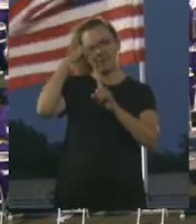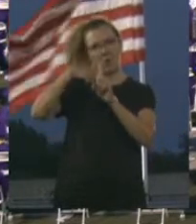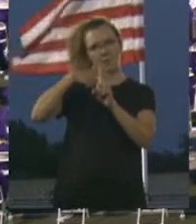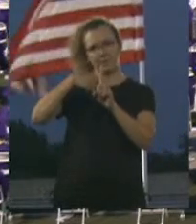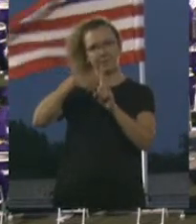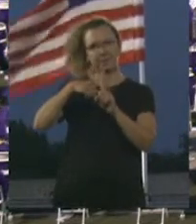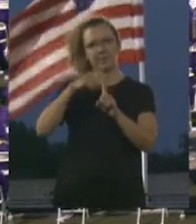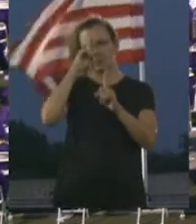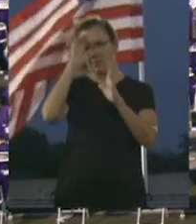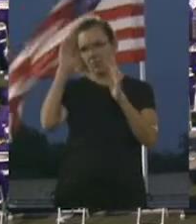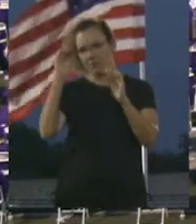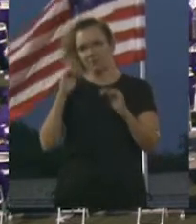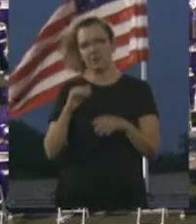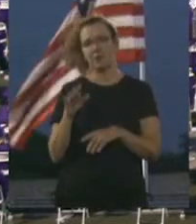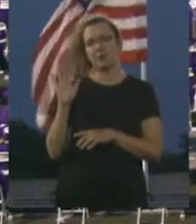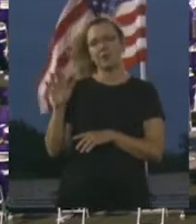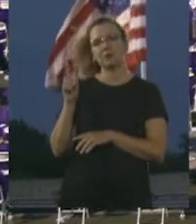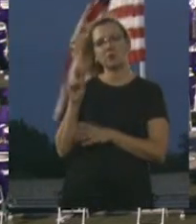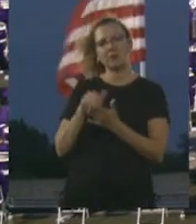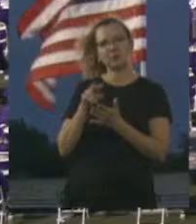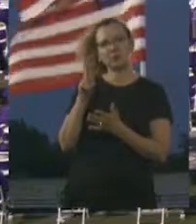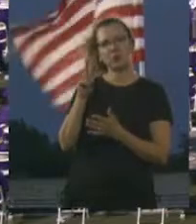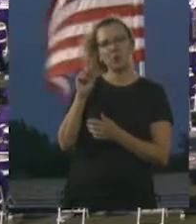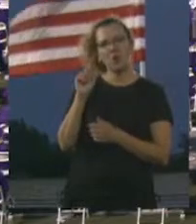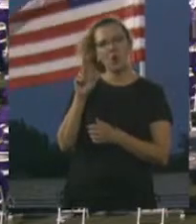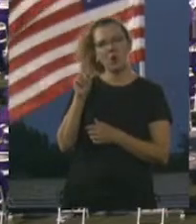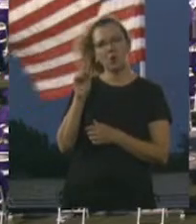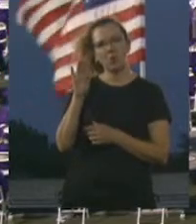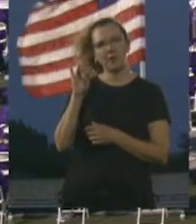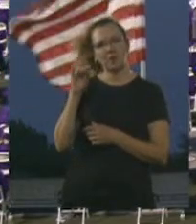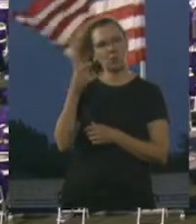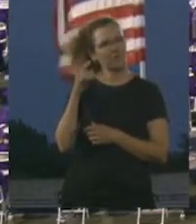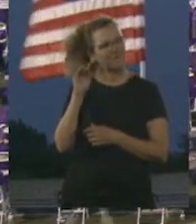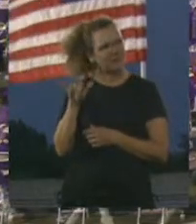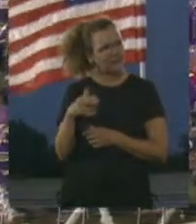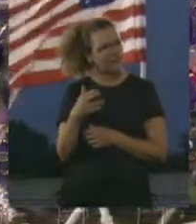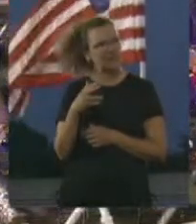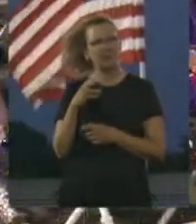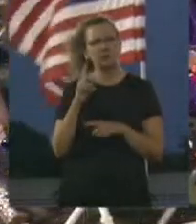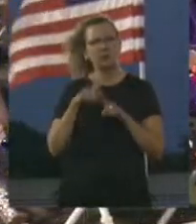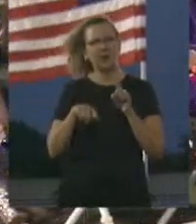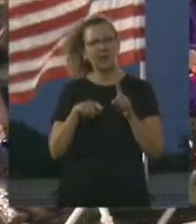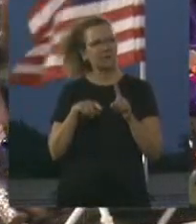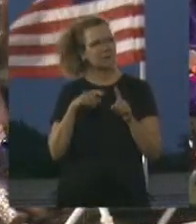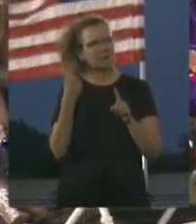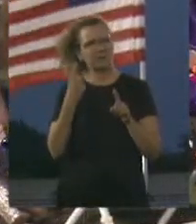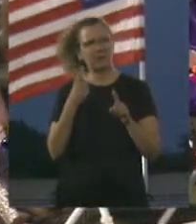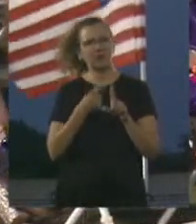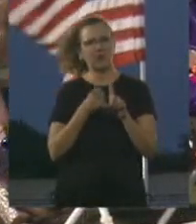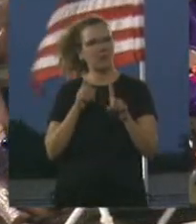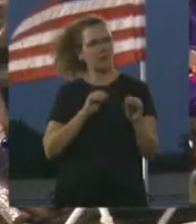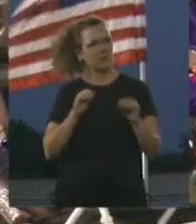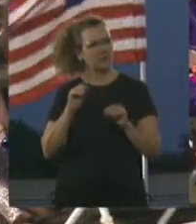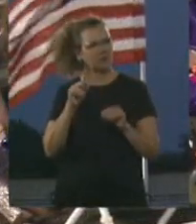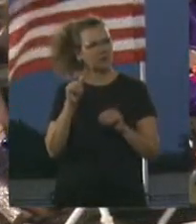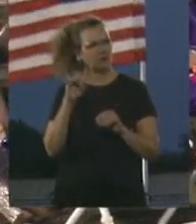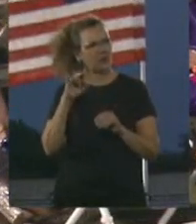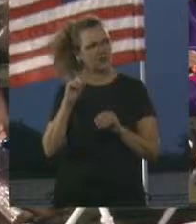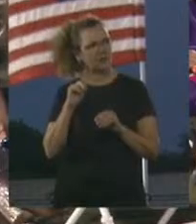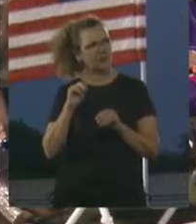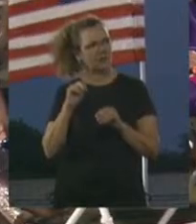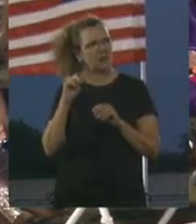his 2002 autobiography, You Can't Be Neutral on a Moving Train, the historian, author,